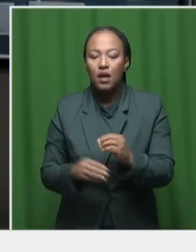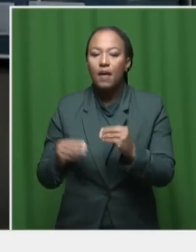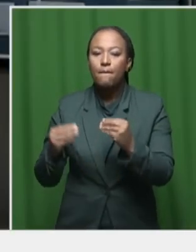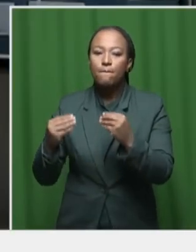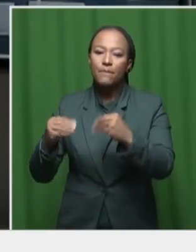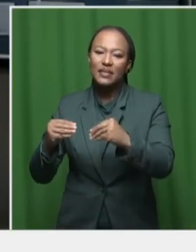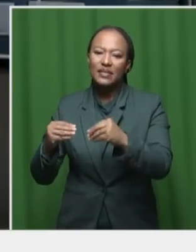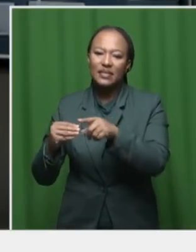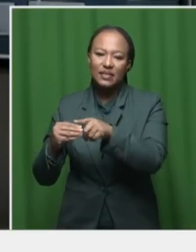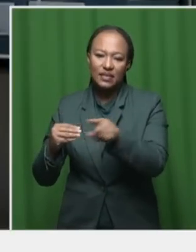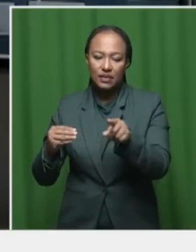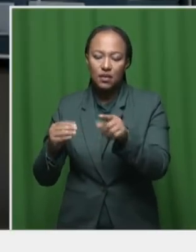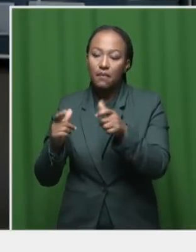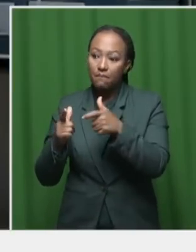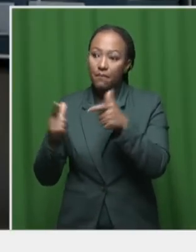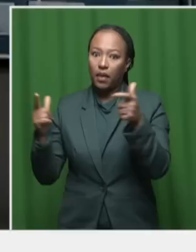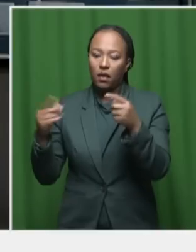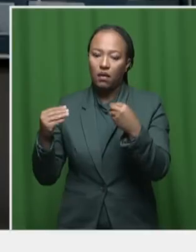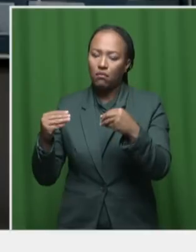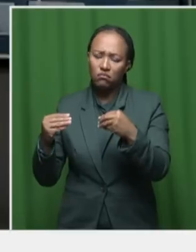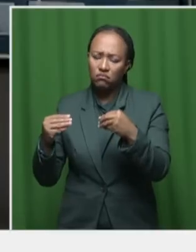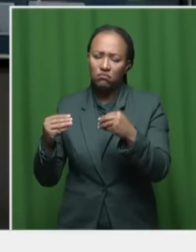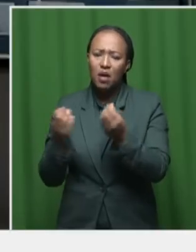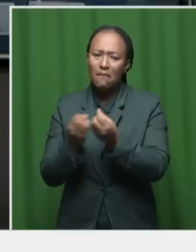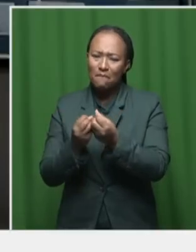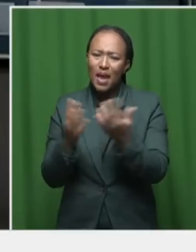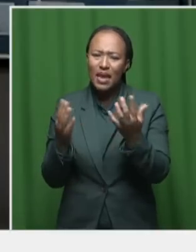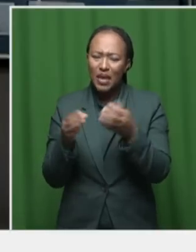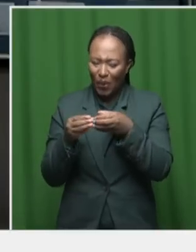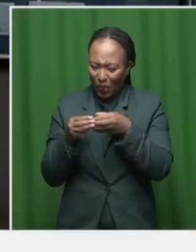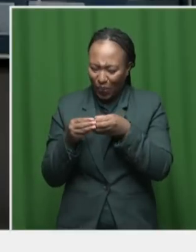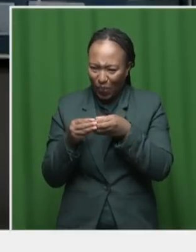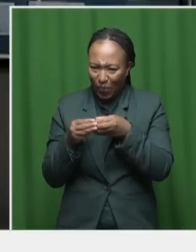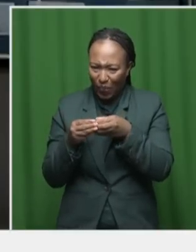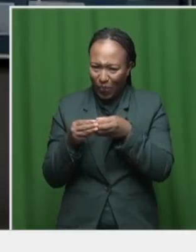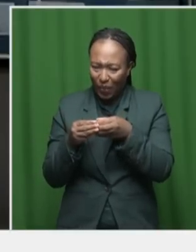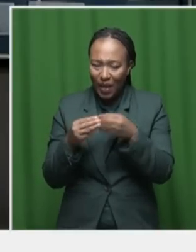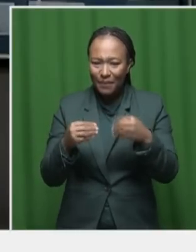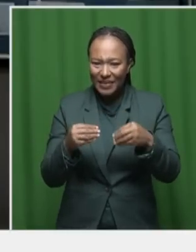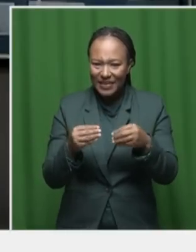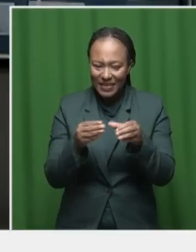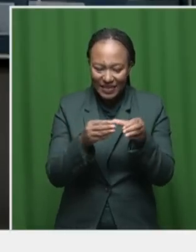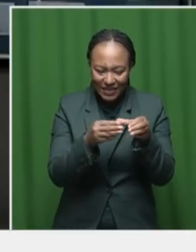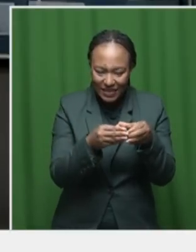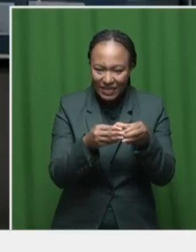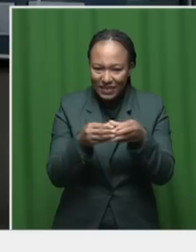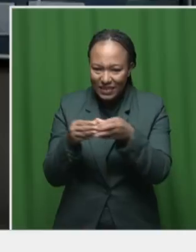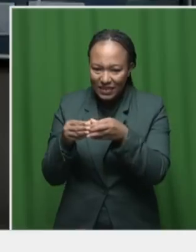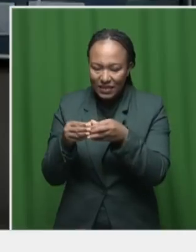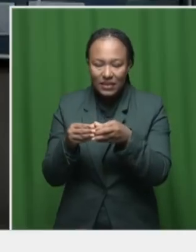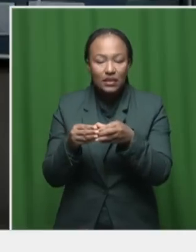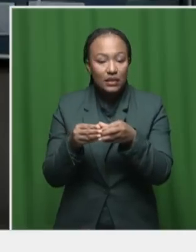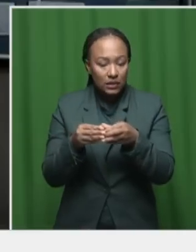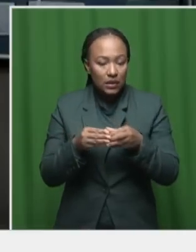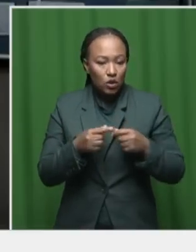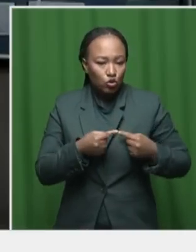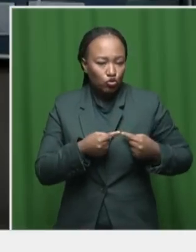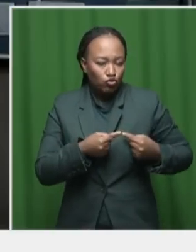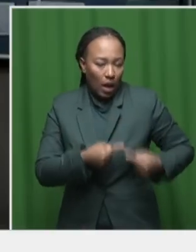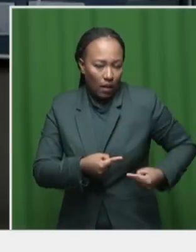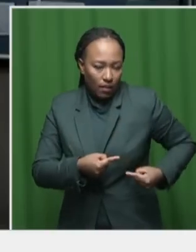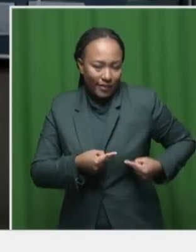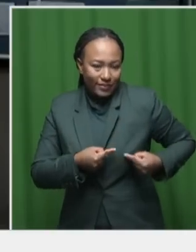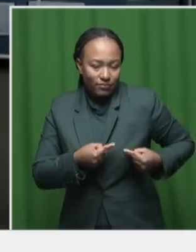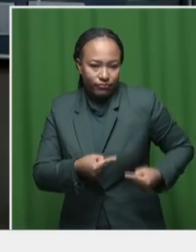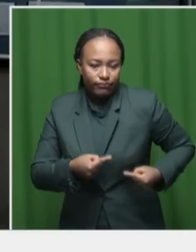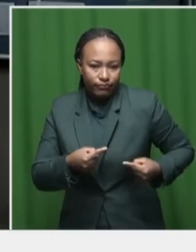Africa, it's not only the big corporates. There are many thousands of smaller businesses in South Africa that are really, really struggling. And the biggest part